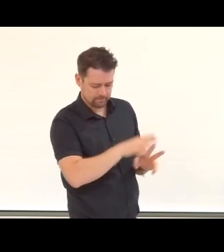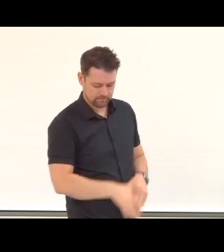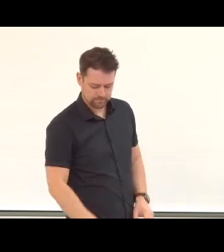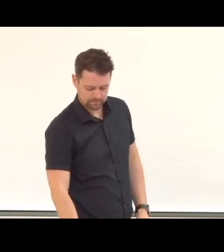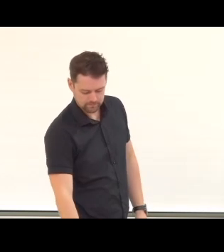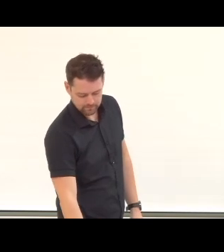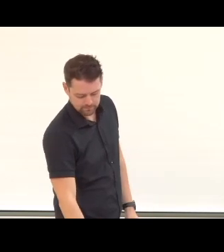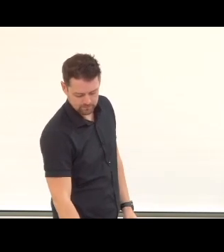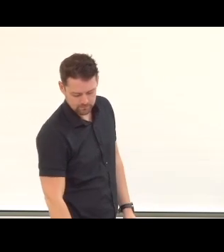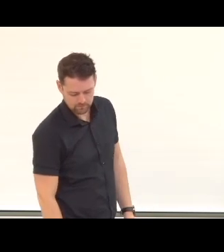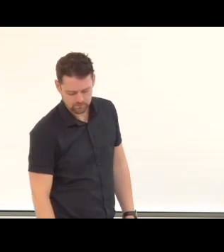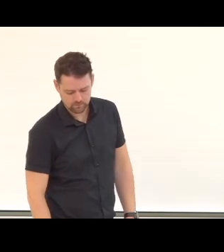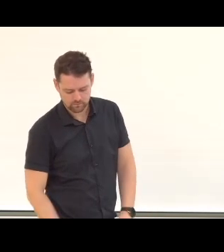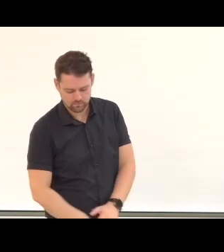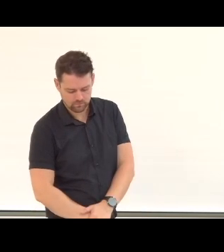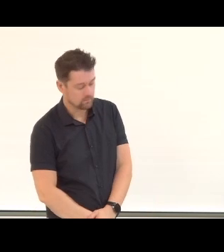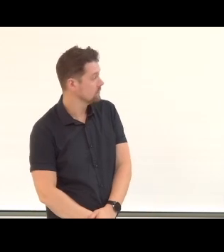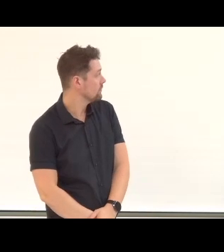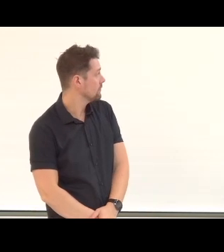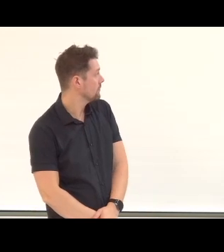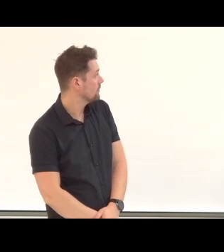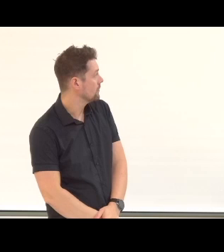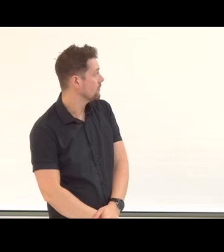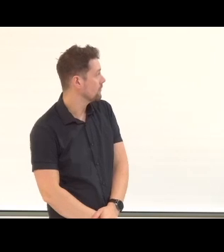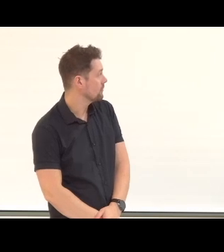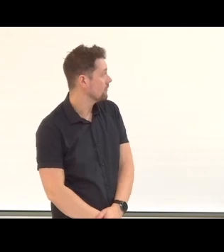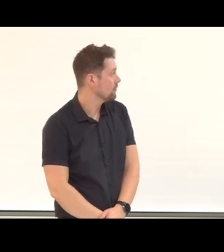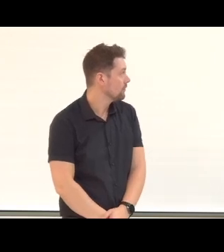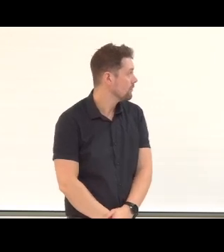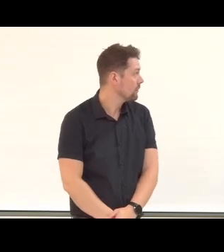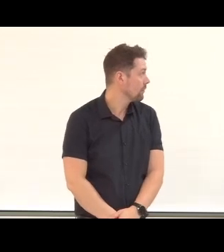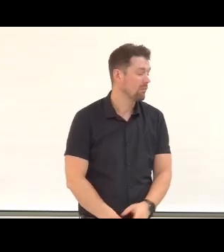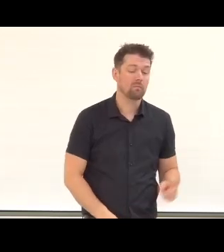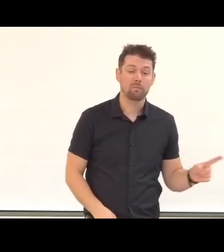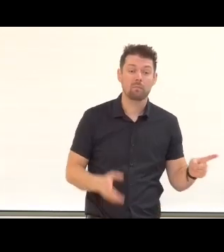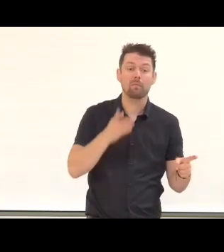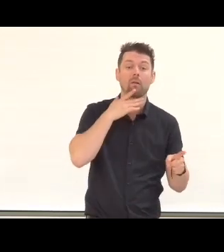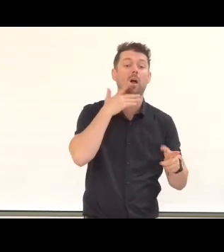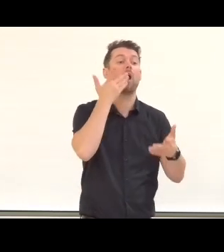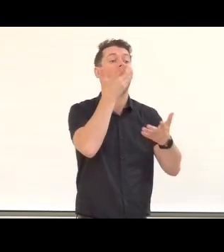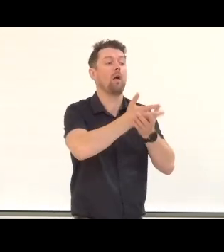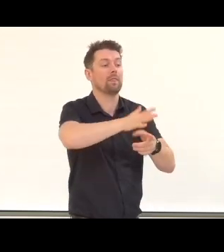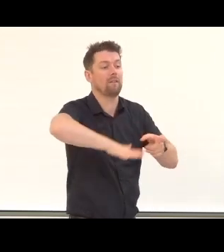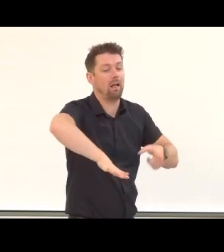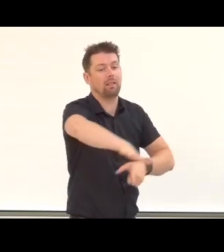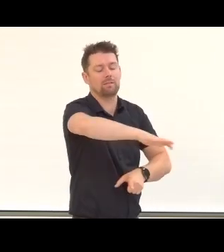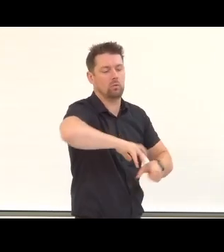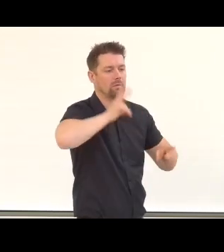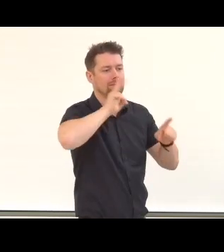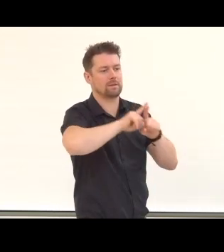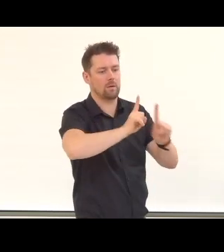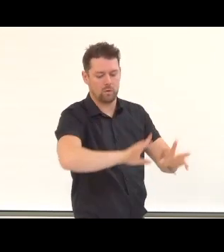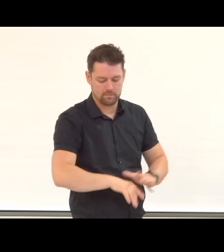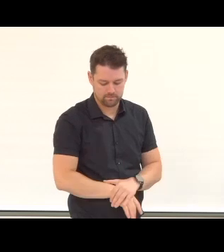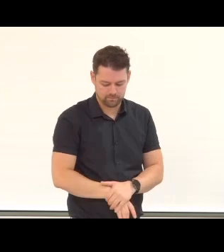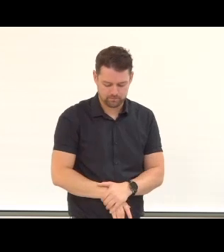continue. So these are just some impressions, what it looks like in the field. This was in Armenia. We had a public